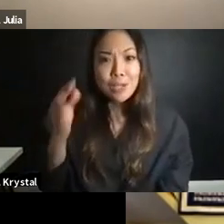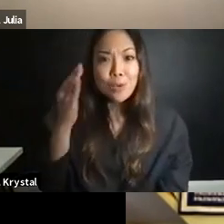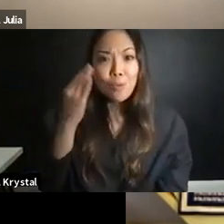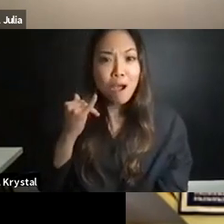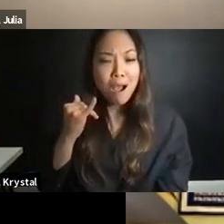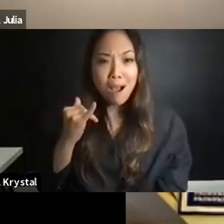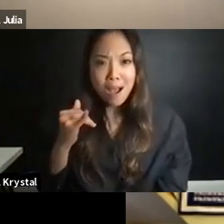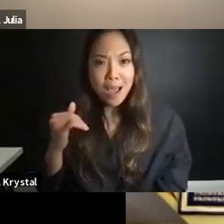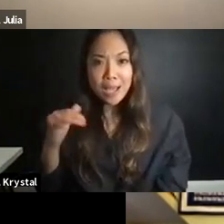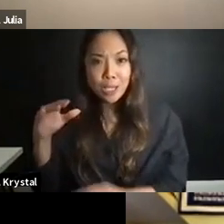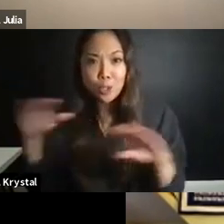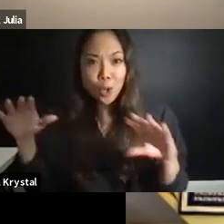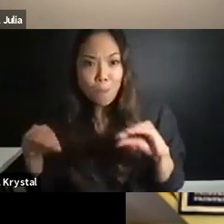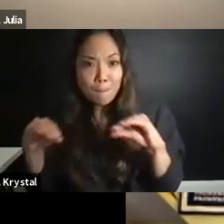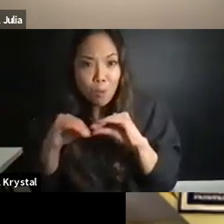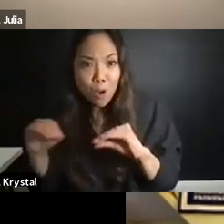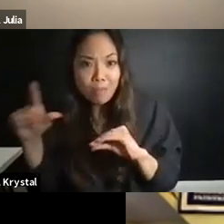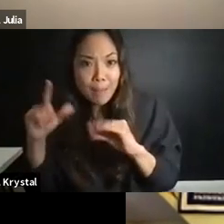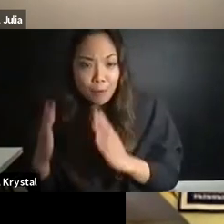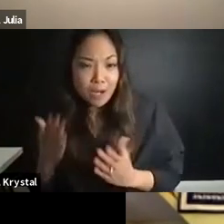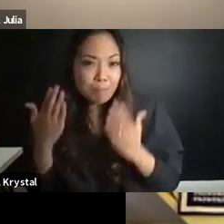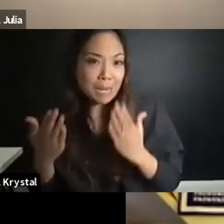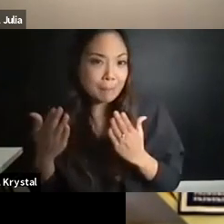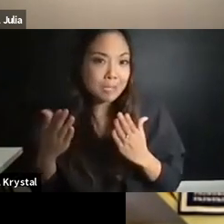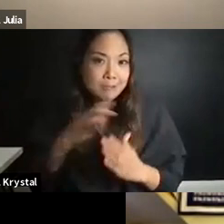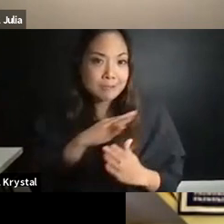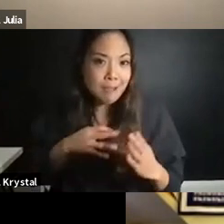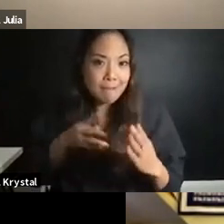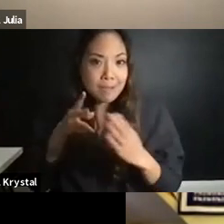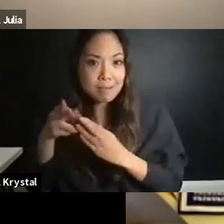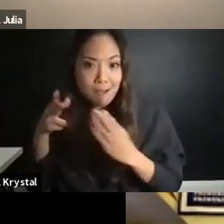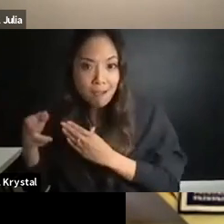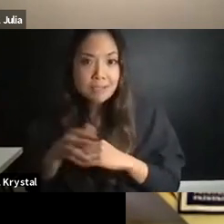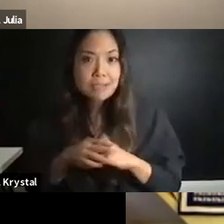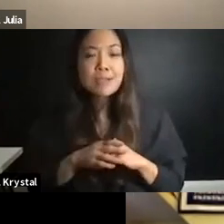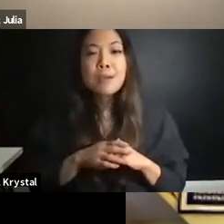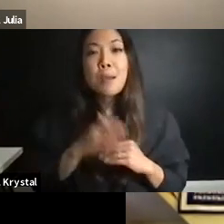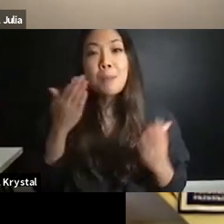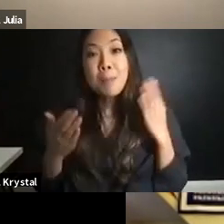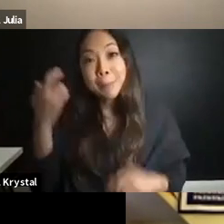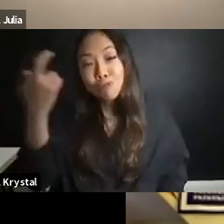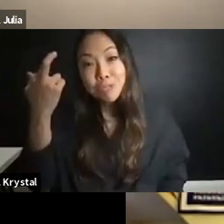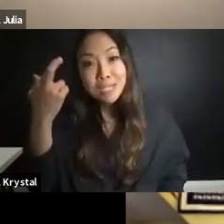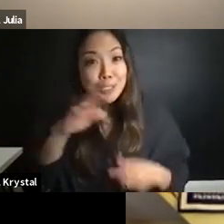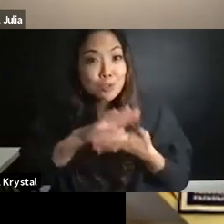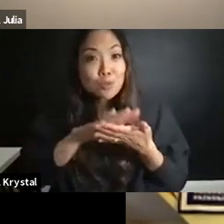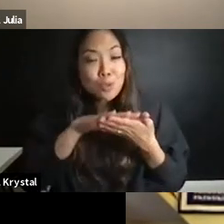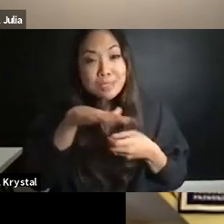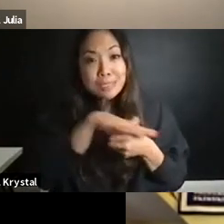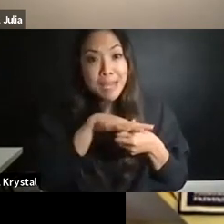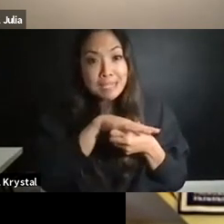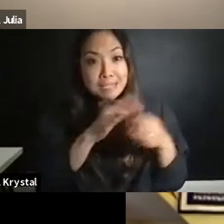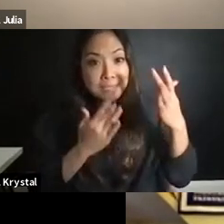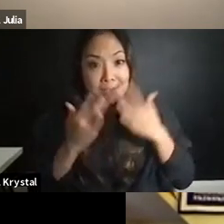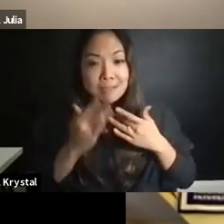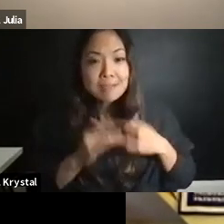a librarian or maybe staffing but i think part of it for some schools it might be space so i wanted to hear if you could talk about that um i've i've